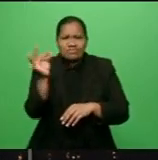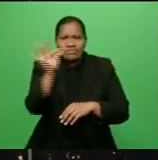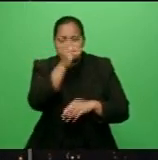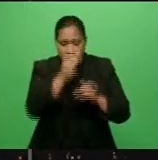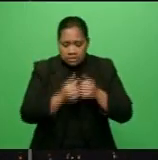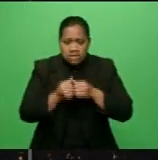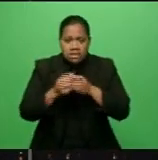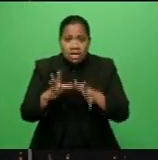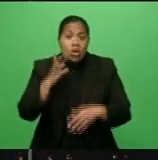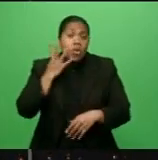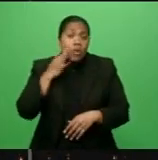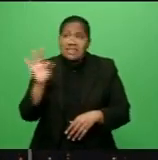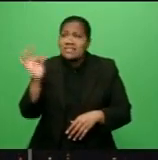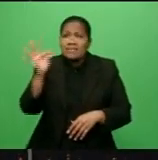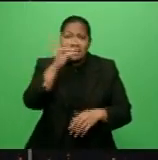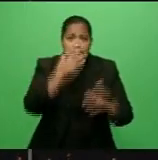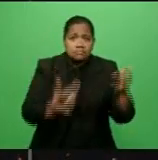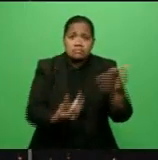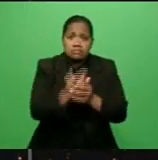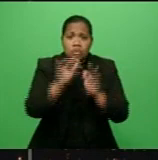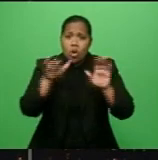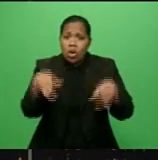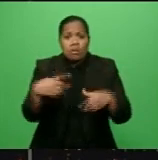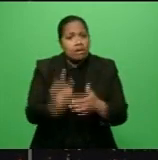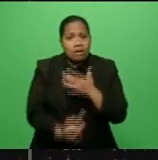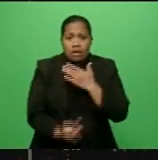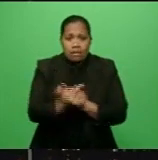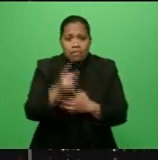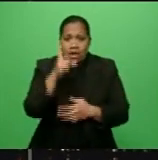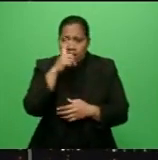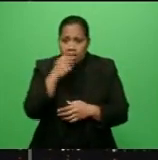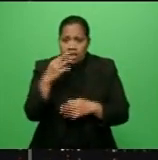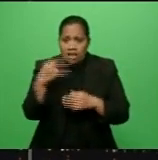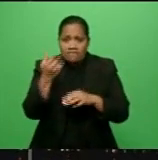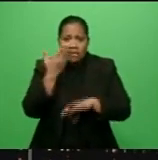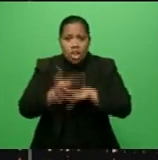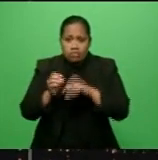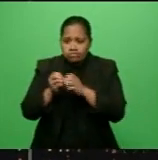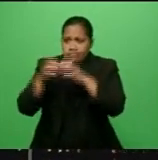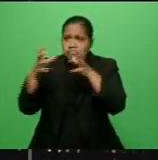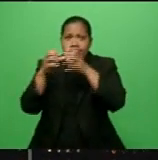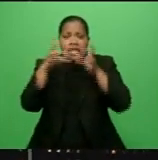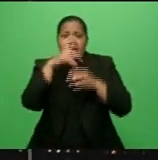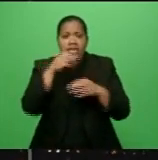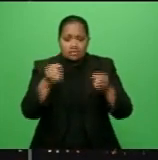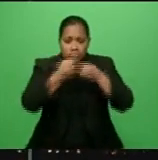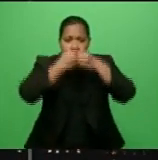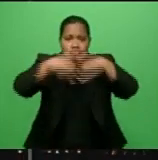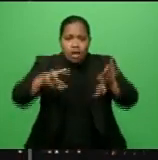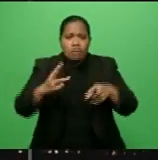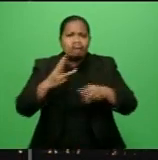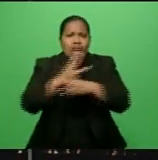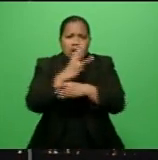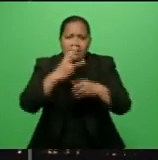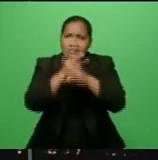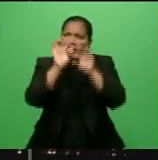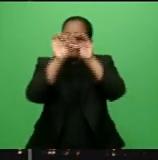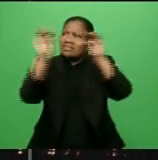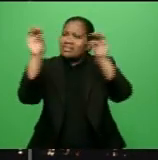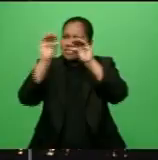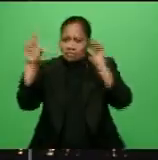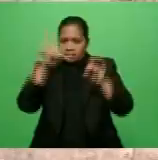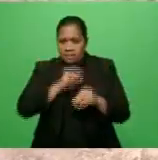enter homes, they are likely to shed their wings and form new colonies, destroying wooden structures. Pranita Prakash has the